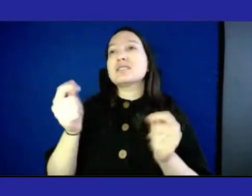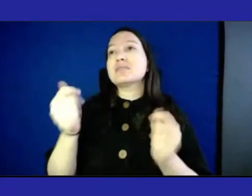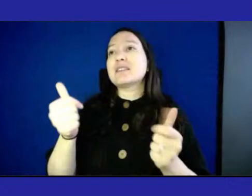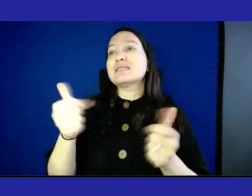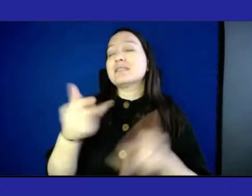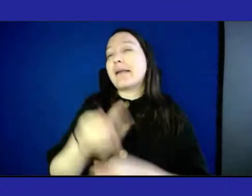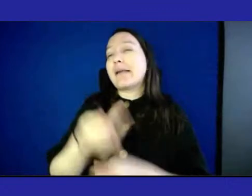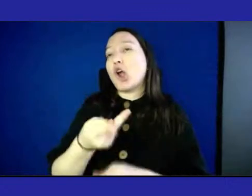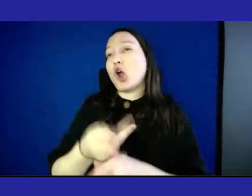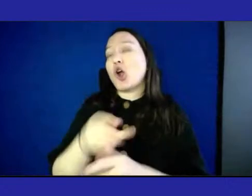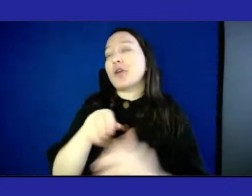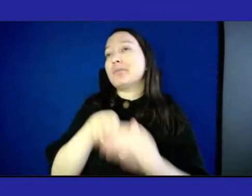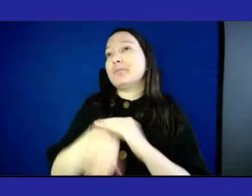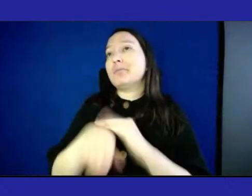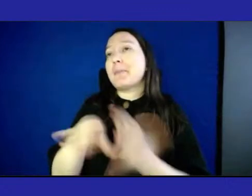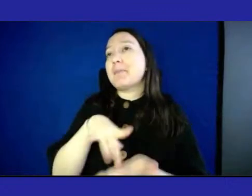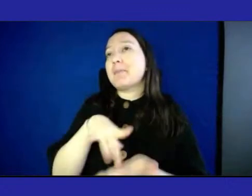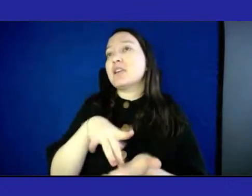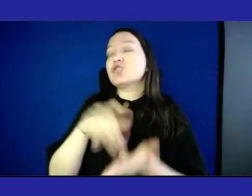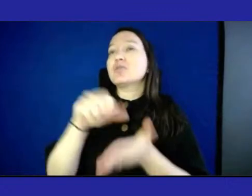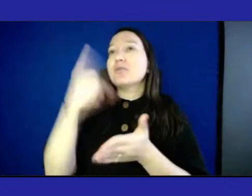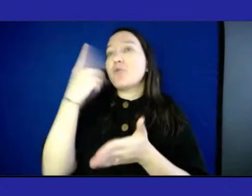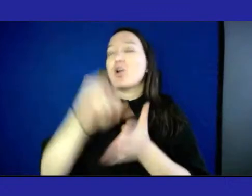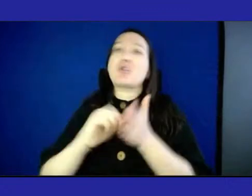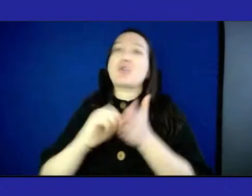access to medication abortions.